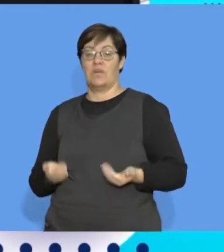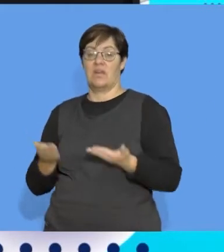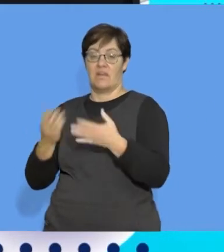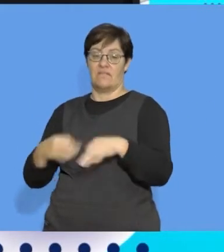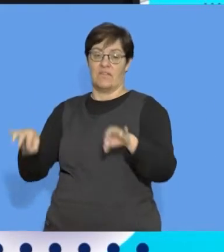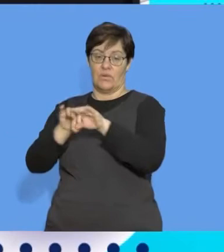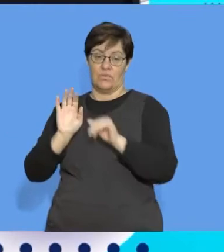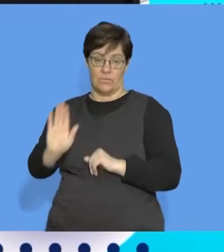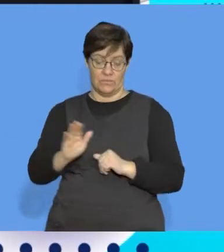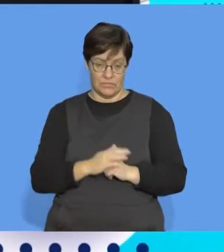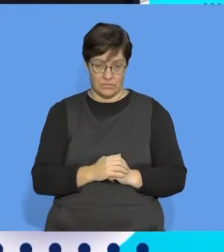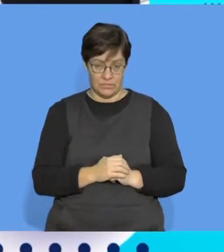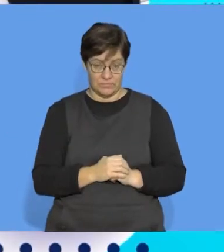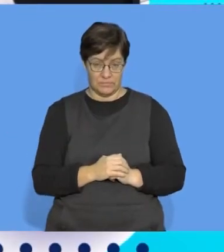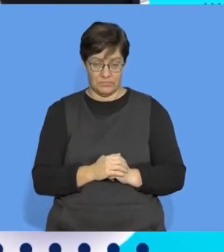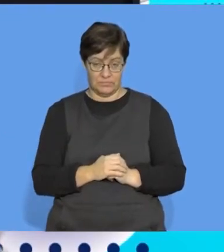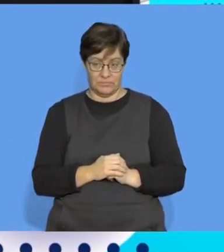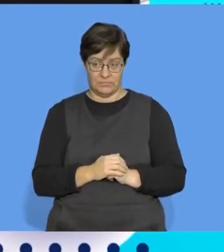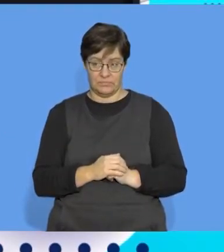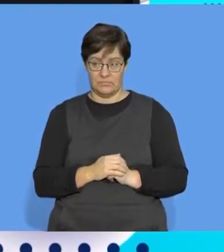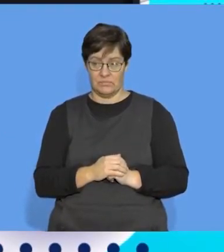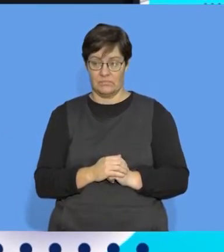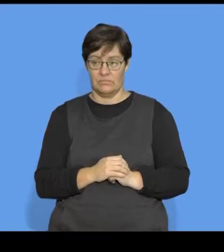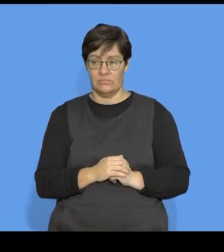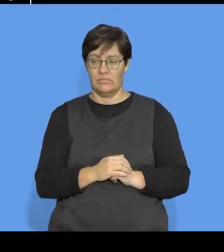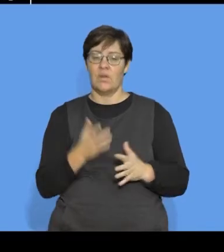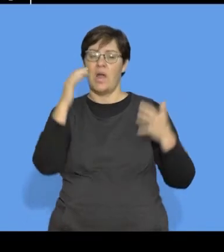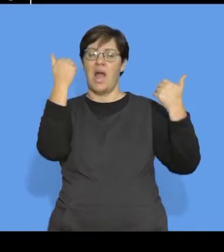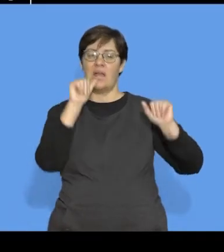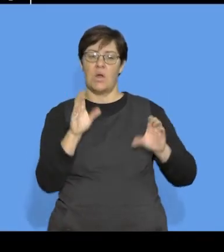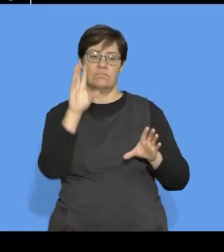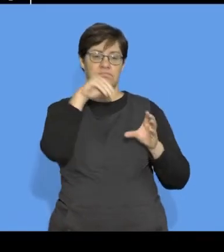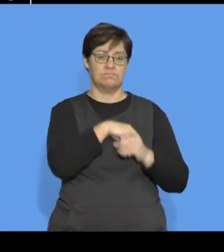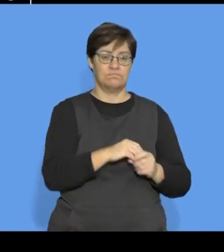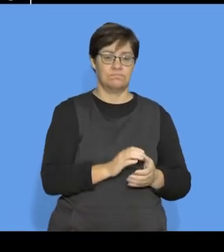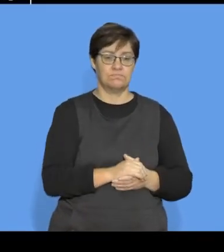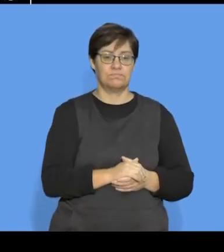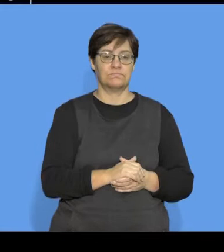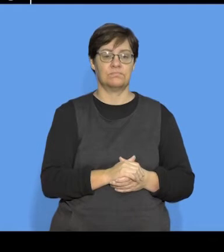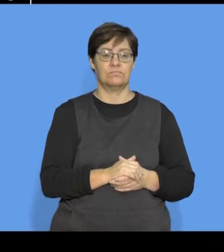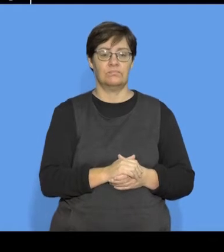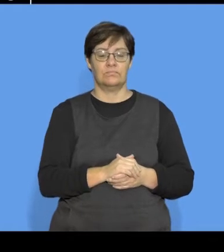with your carrying value. Okay, now we go into the account.